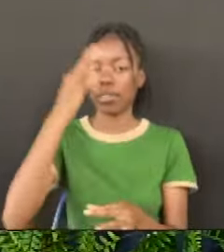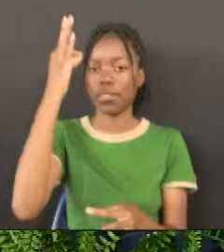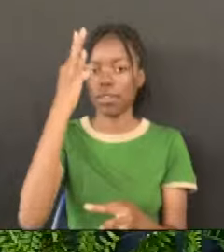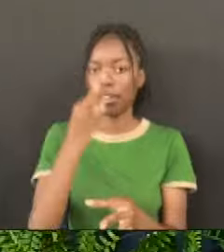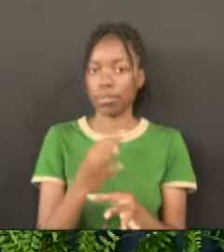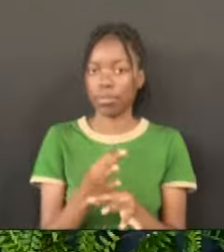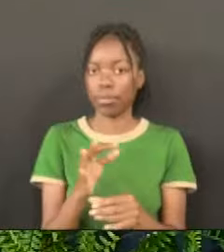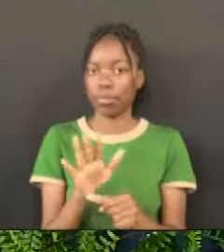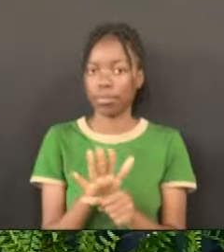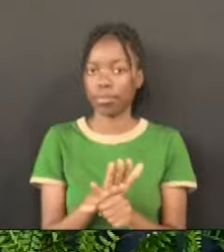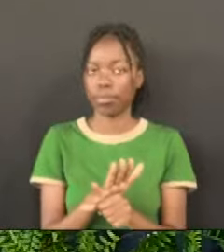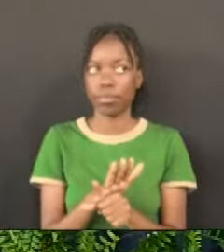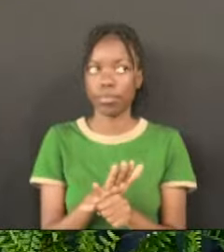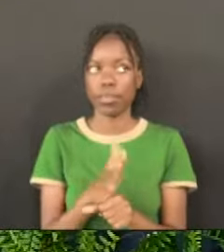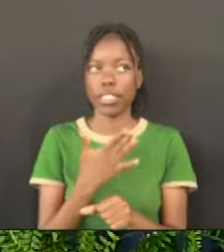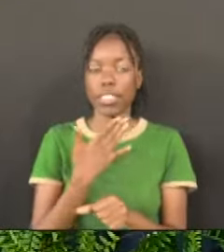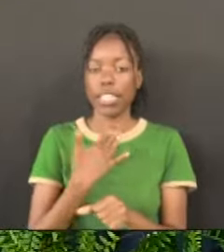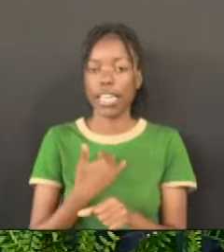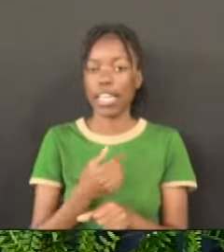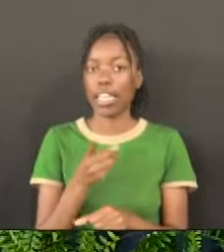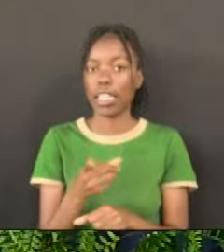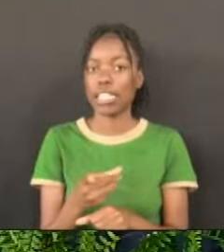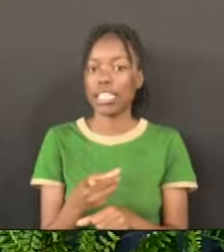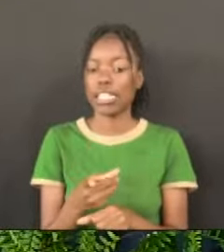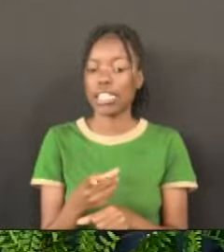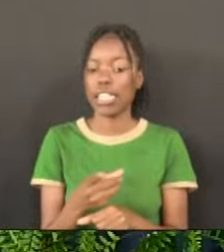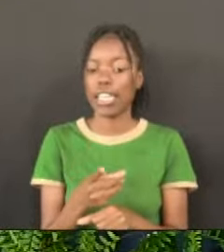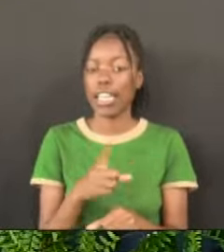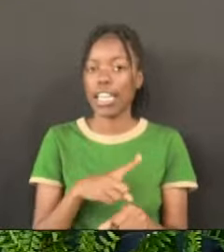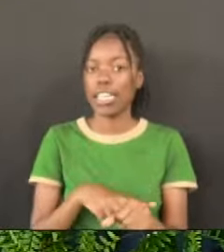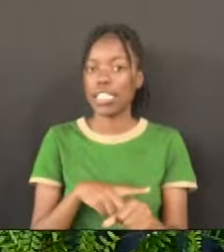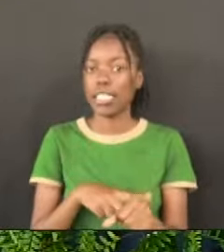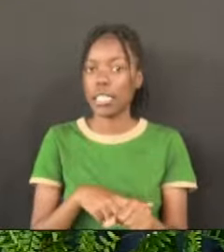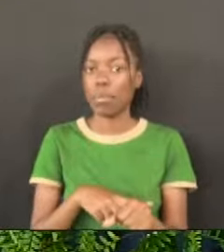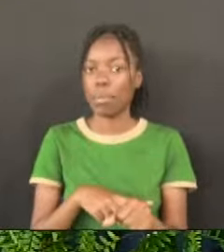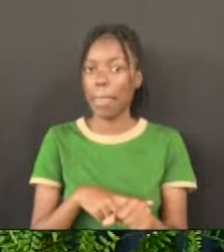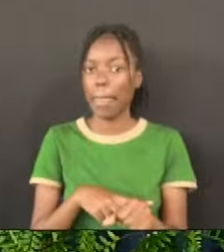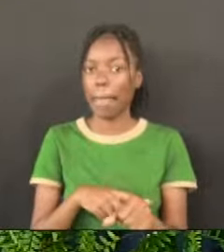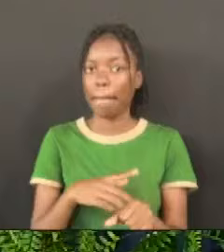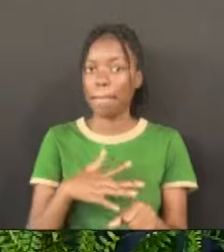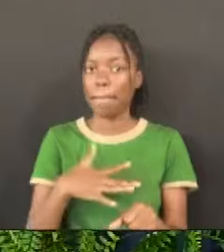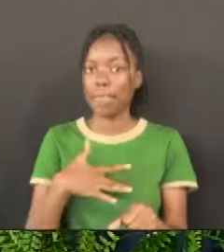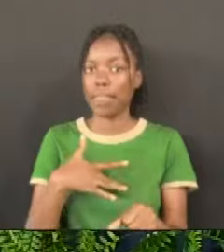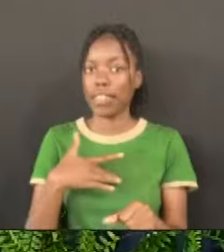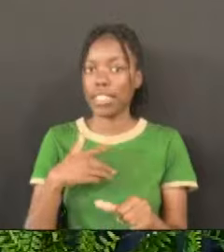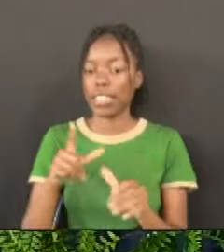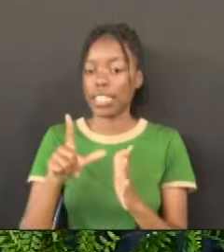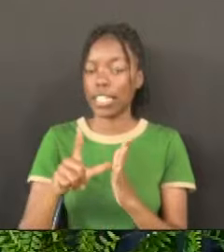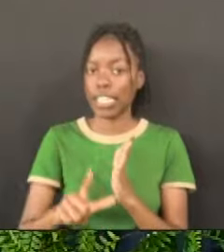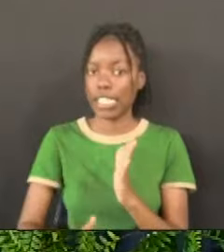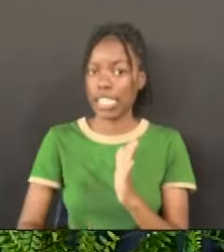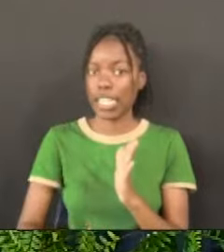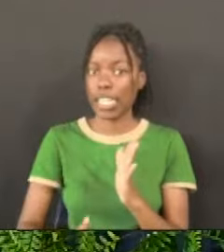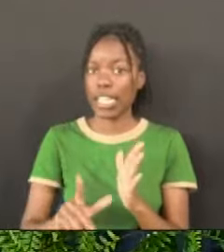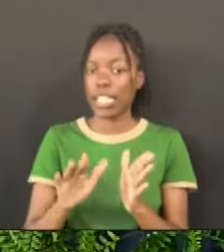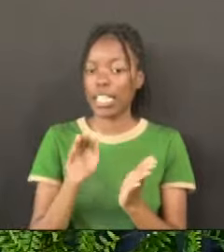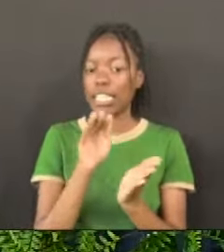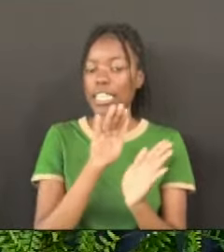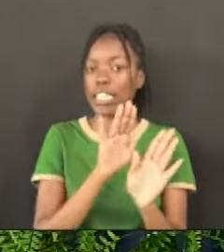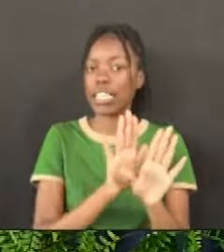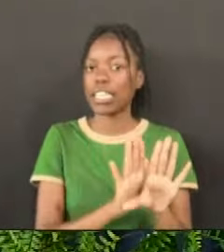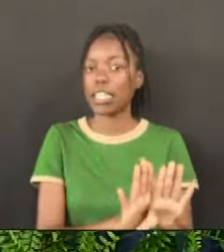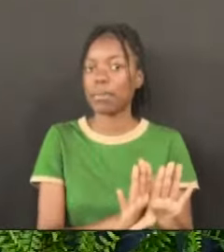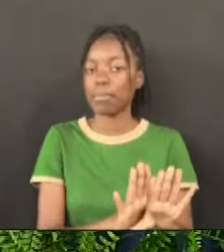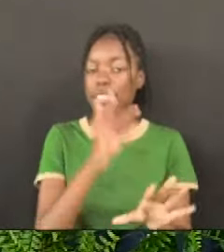this. Even when I am faithless, he remains faithful. I